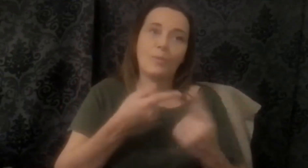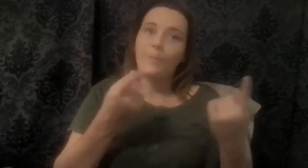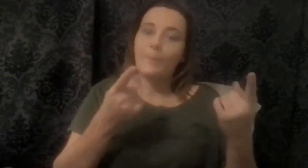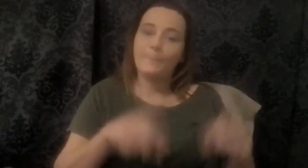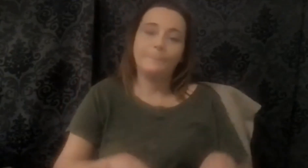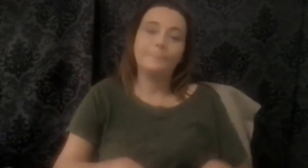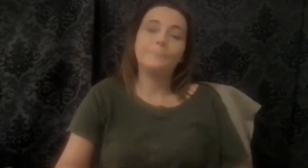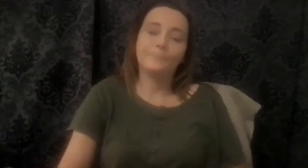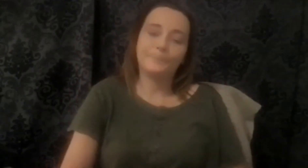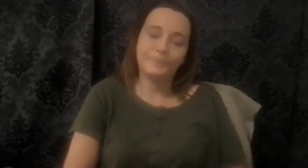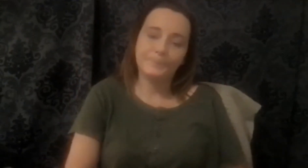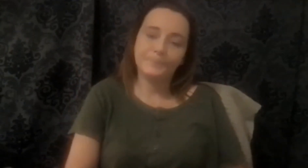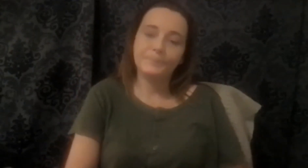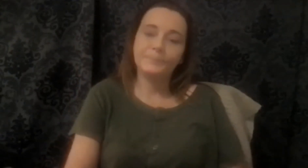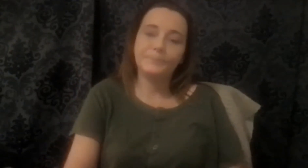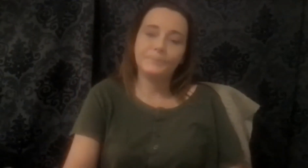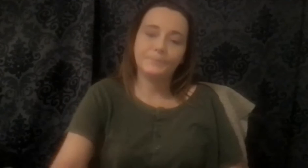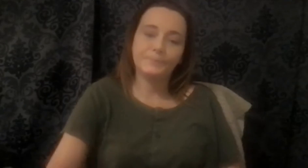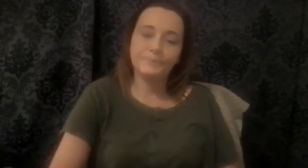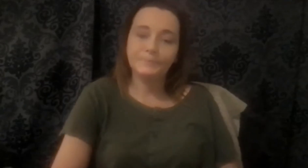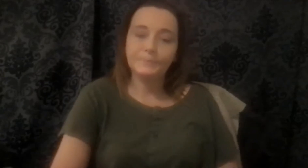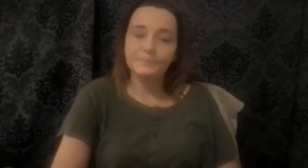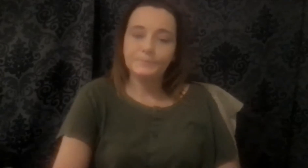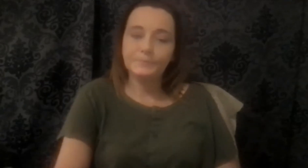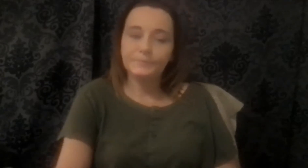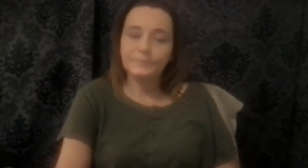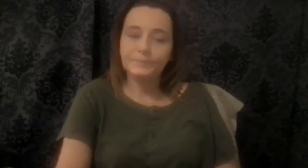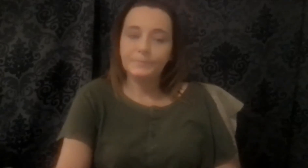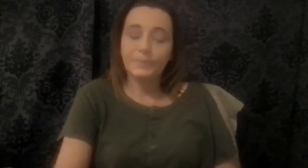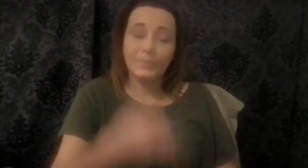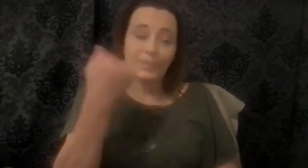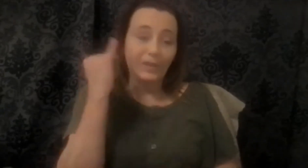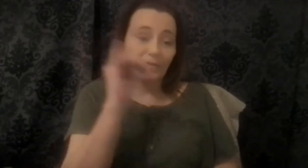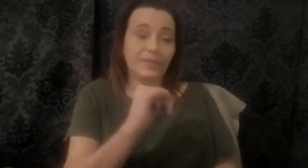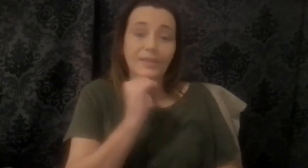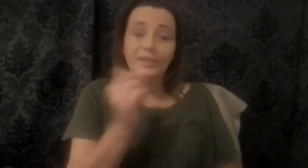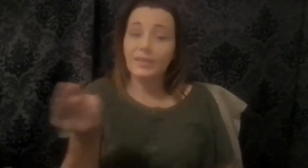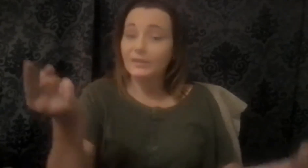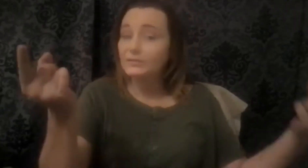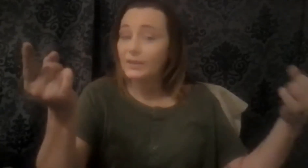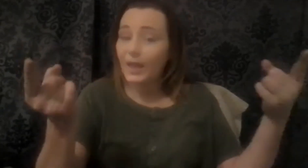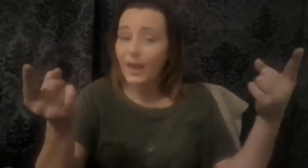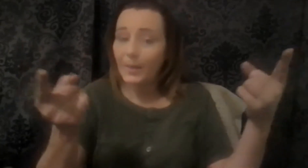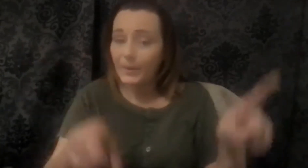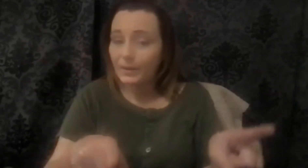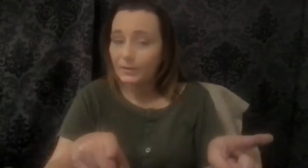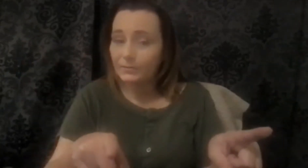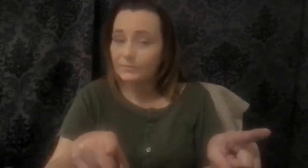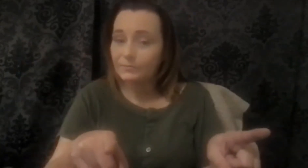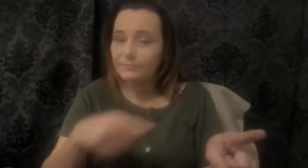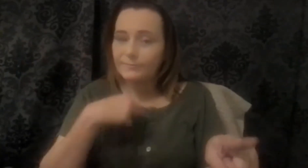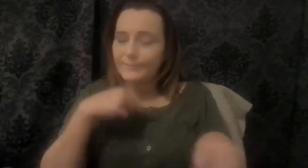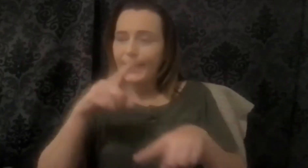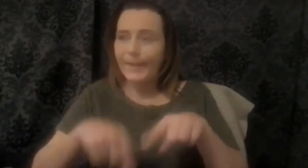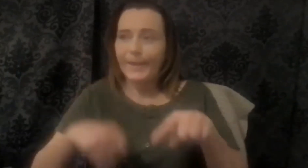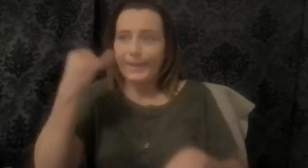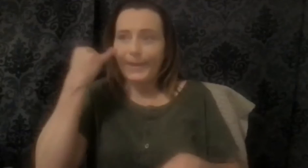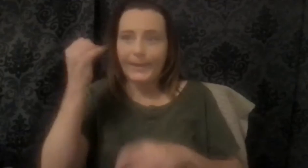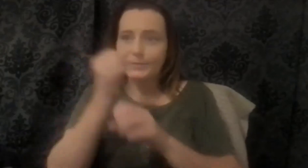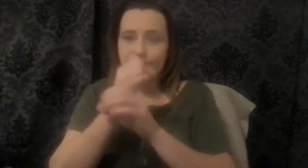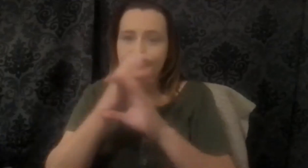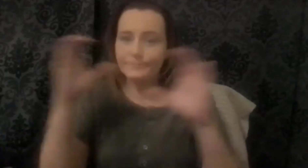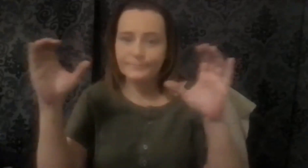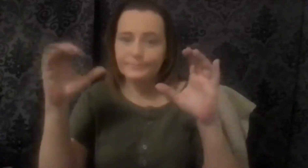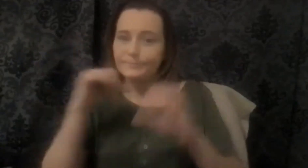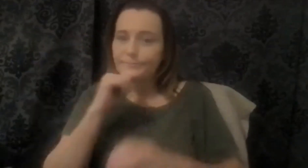know, in the event that that doesn't happen, I mean, I can't imagine that we